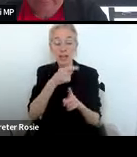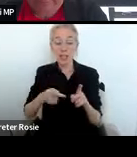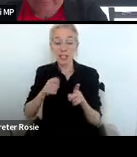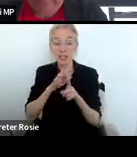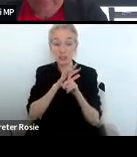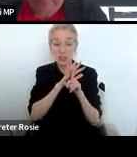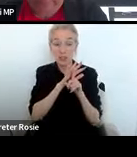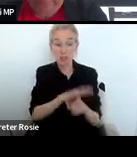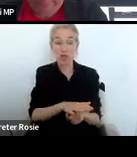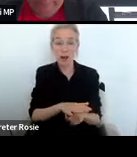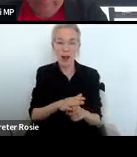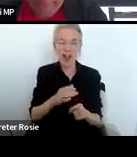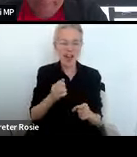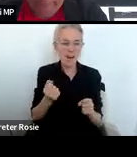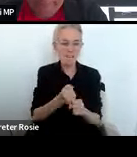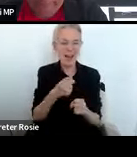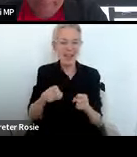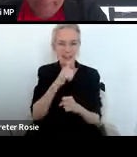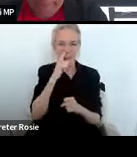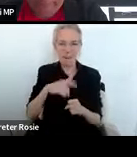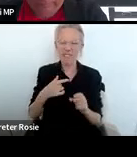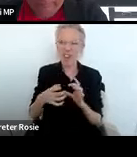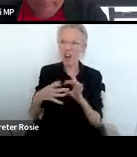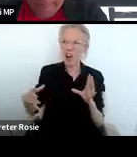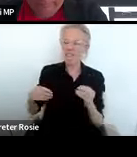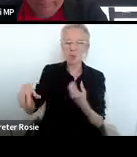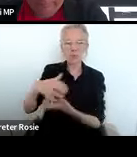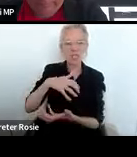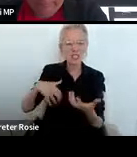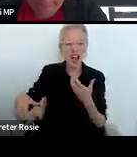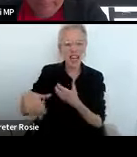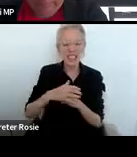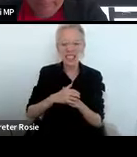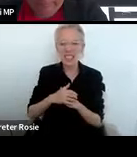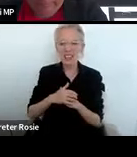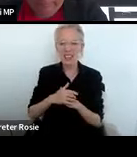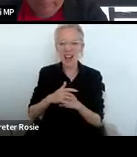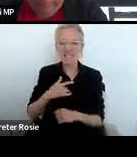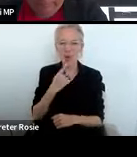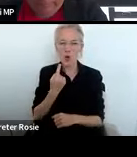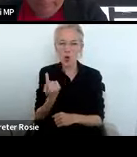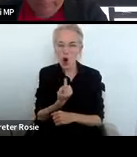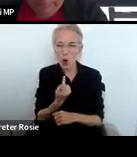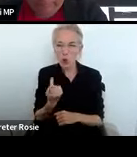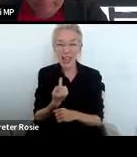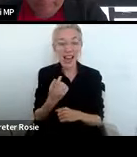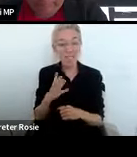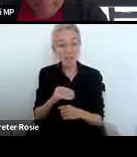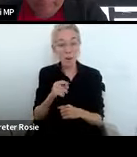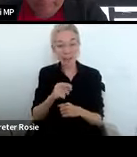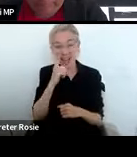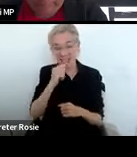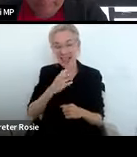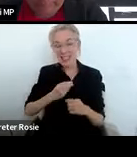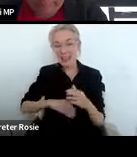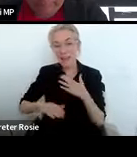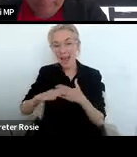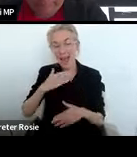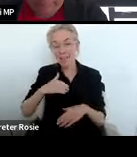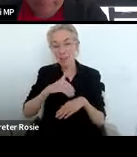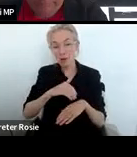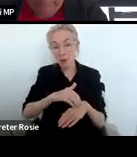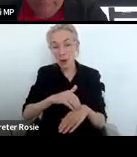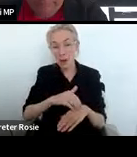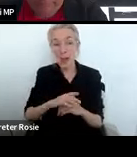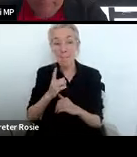disenfranchisement, leading to alienation, mental health issues, acting out, truancy and crime. On the flip side, accessibility gathers